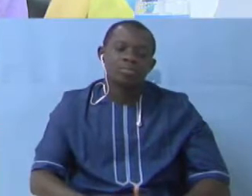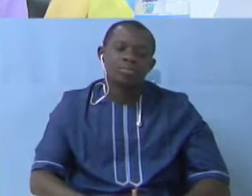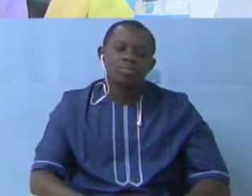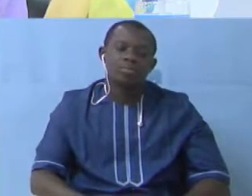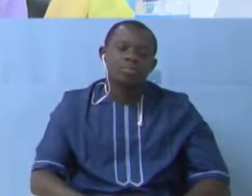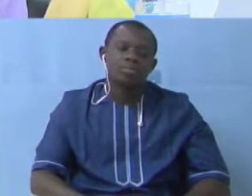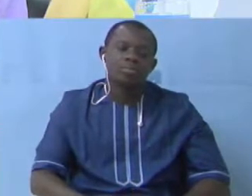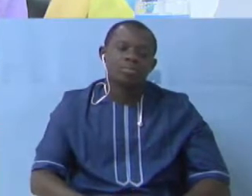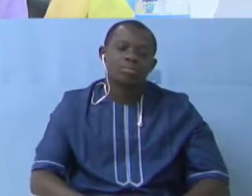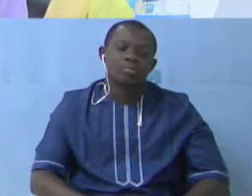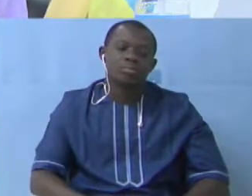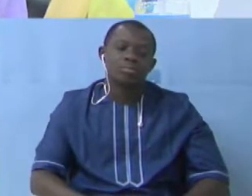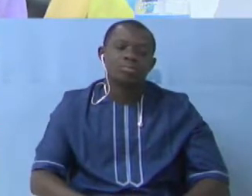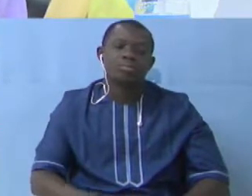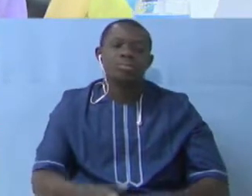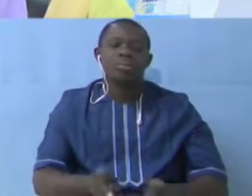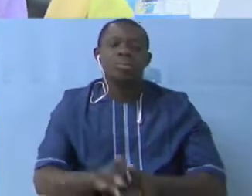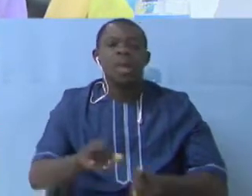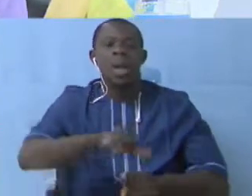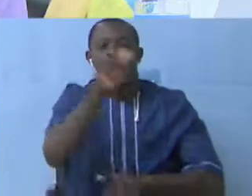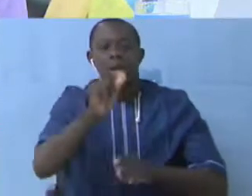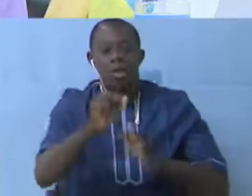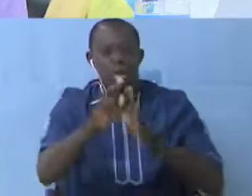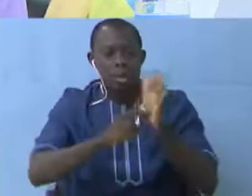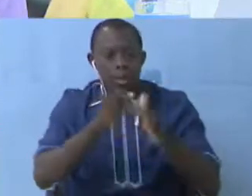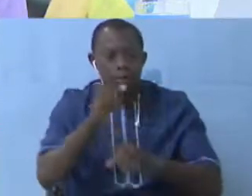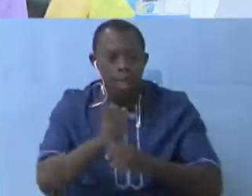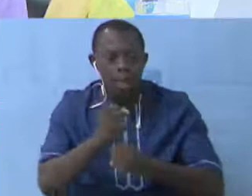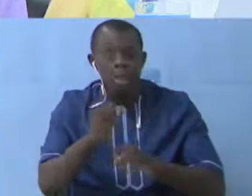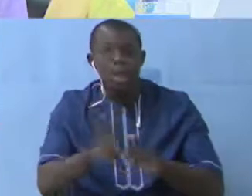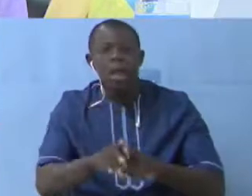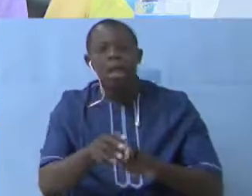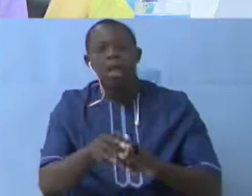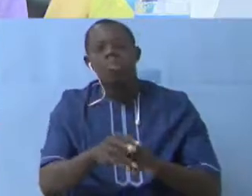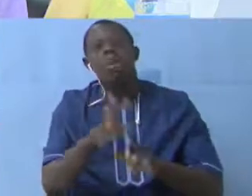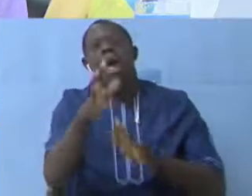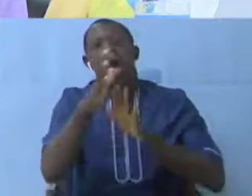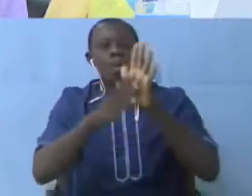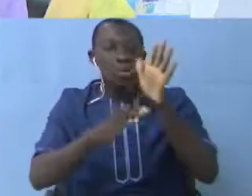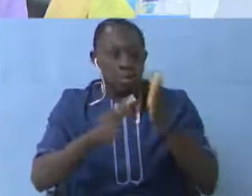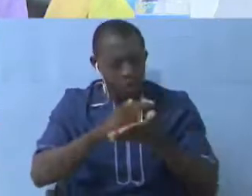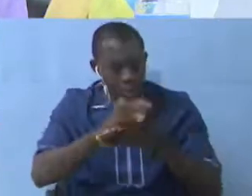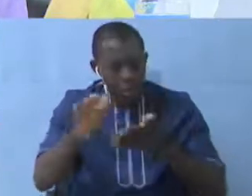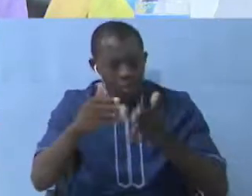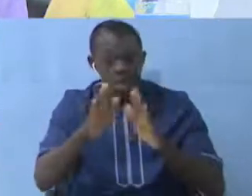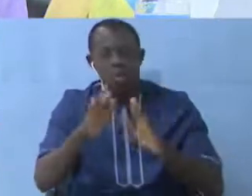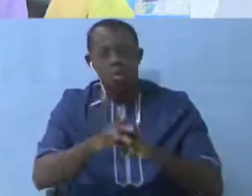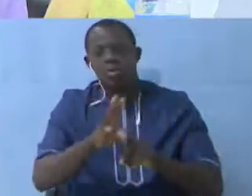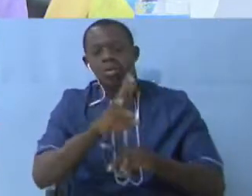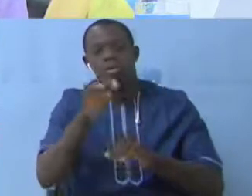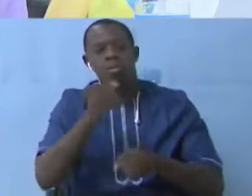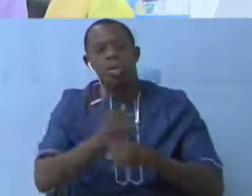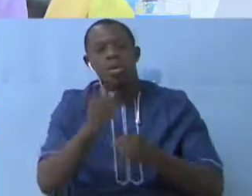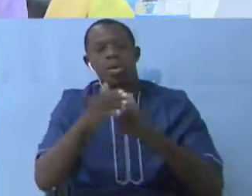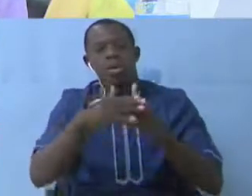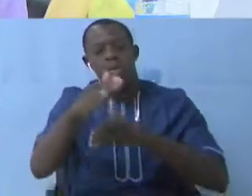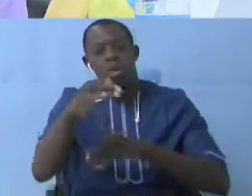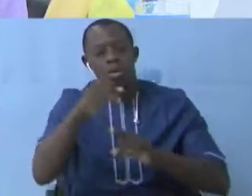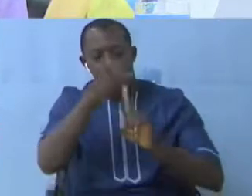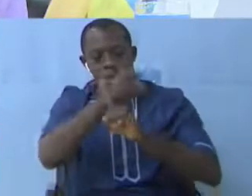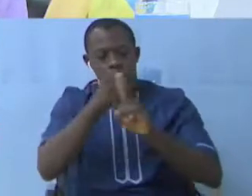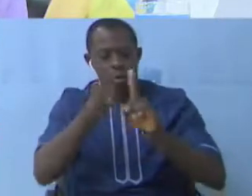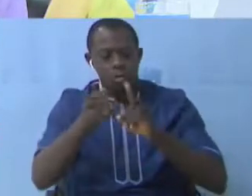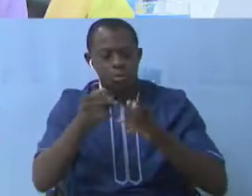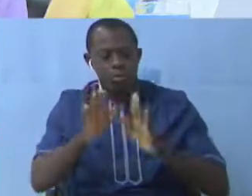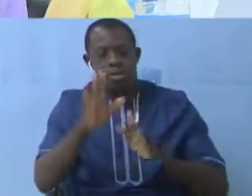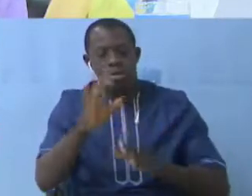bopp. And the need for accountability cannot be overemphasized in this ak aajo gi nga xam ne nii mooy pour ñu nettali képp